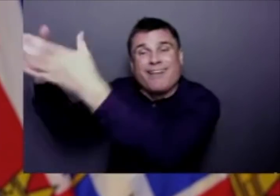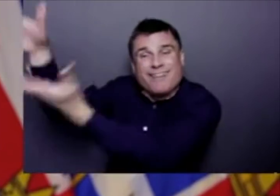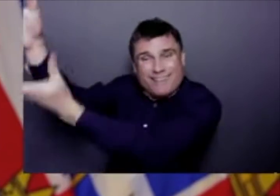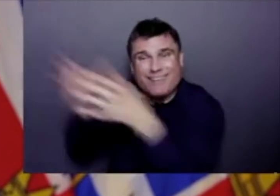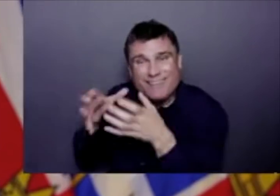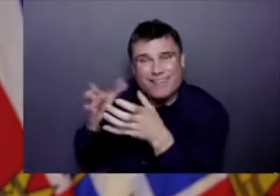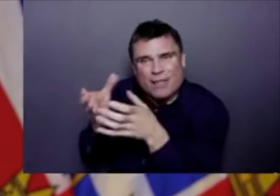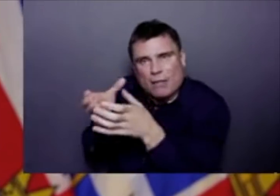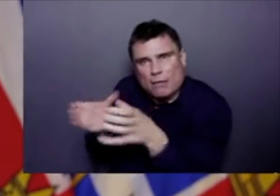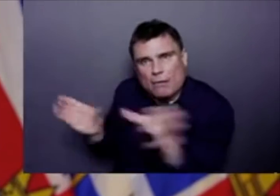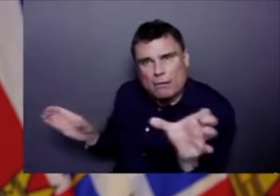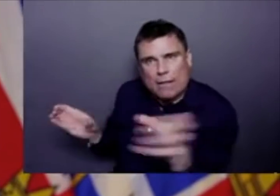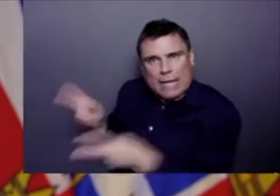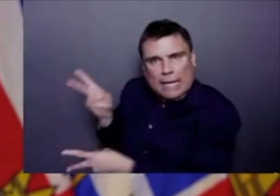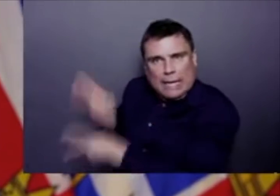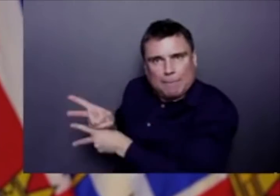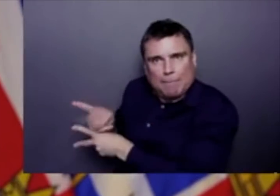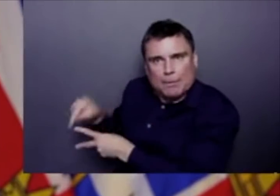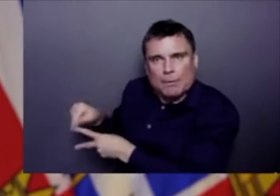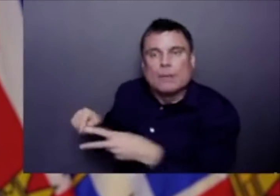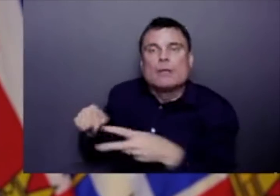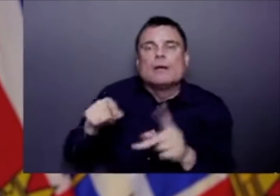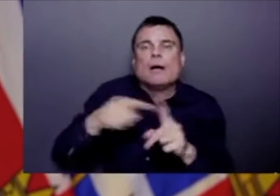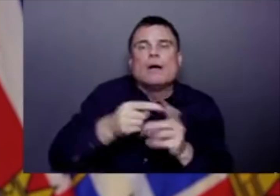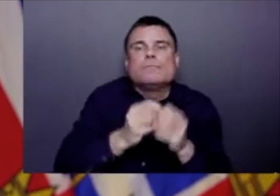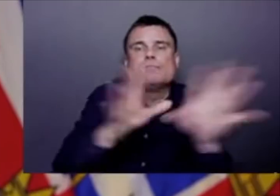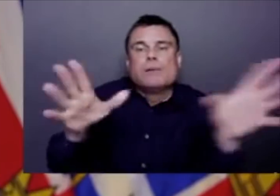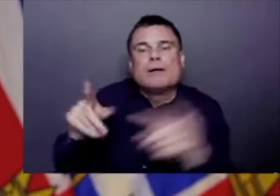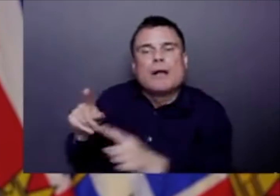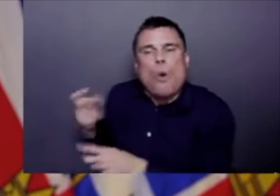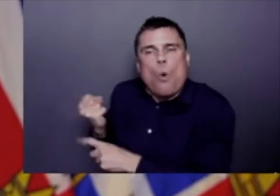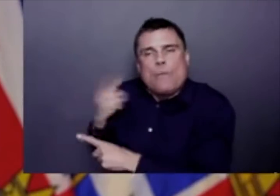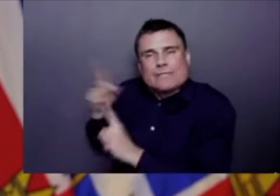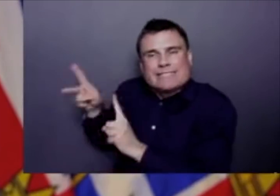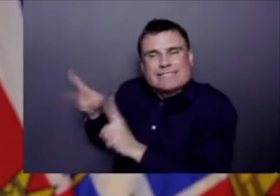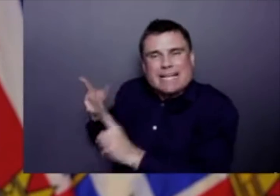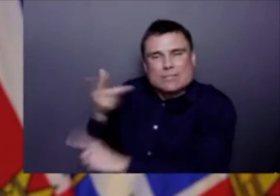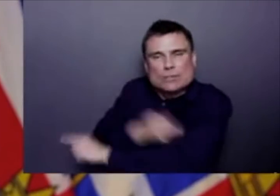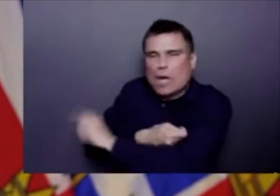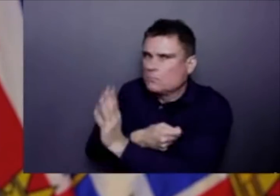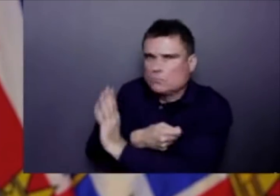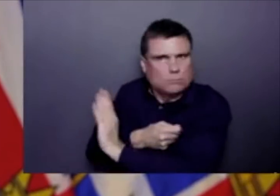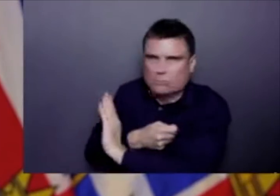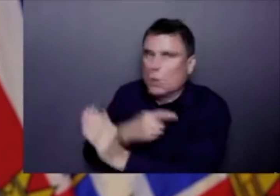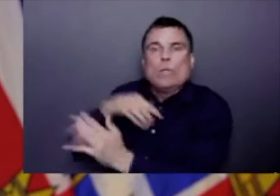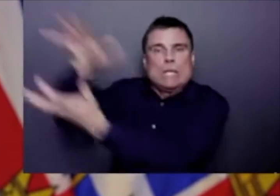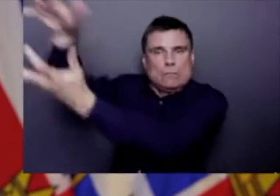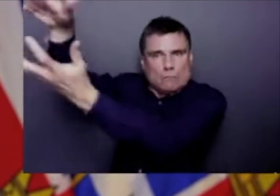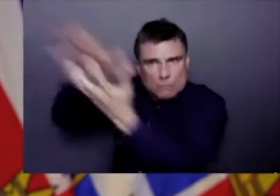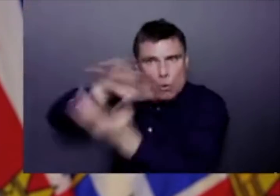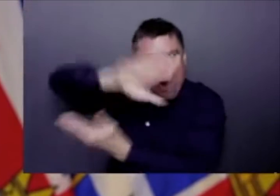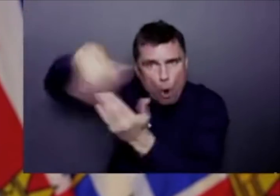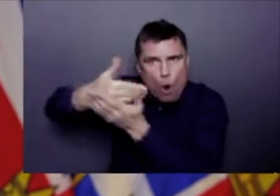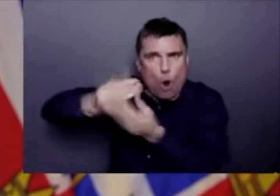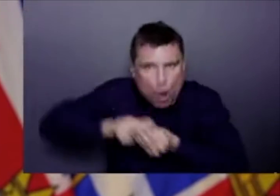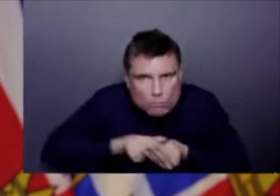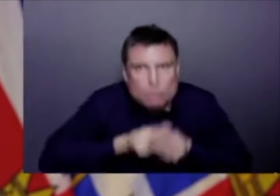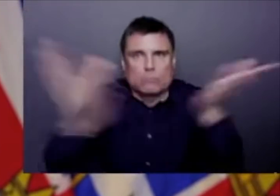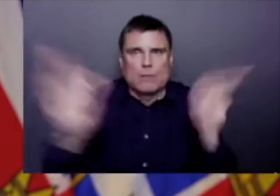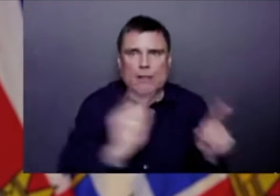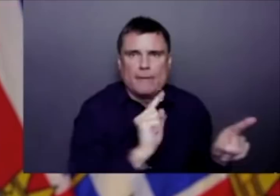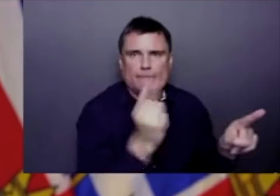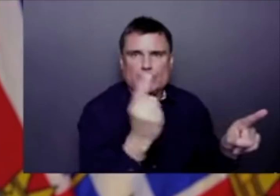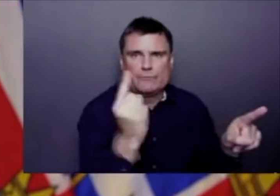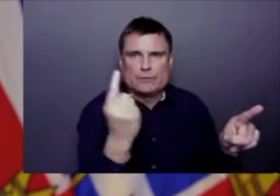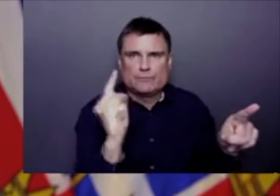we are looking at what we call vaccine efficacy here in BC as well. And our team with the Vaccine Evaluation